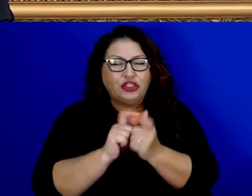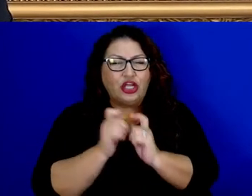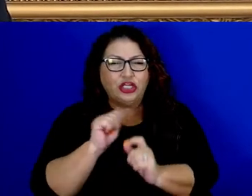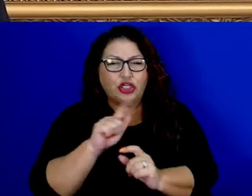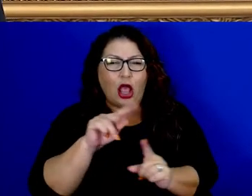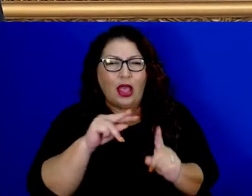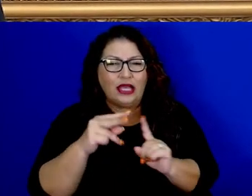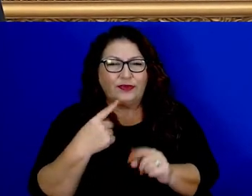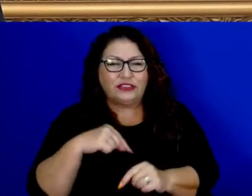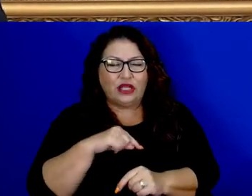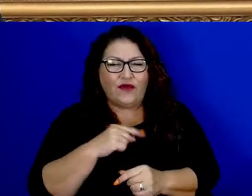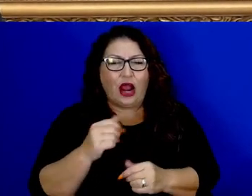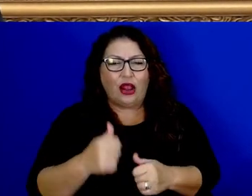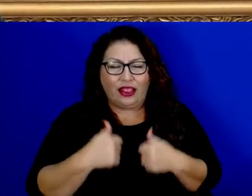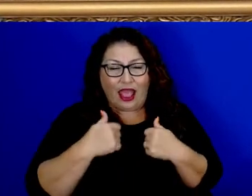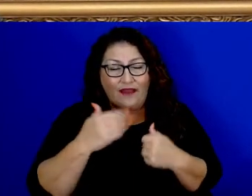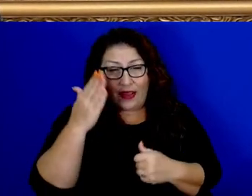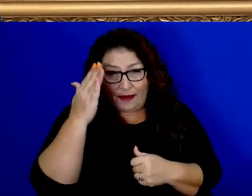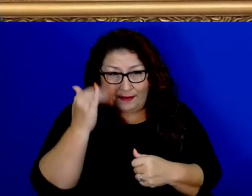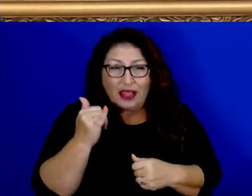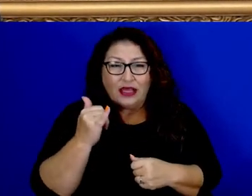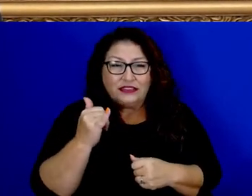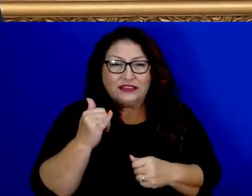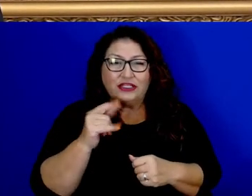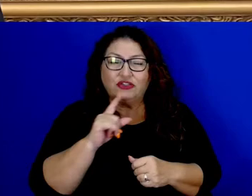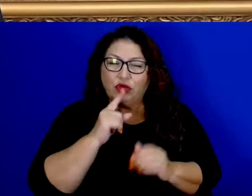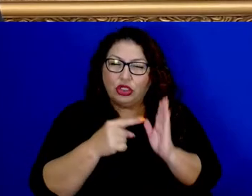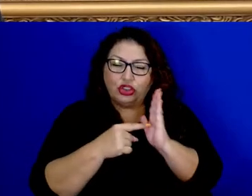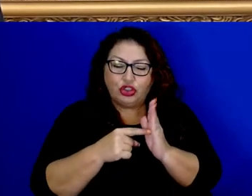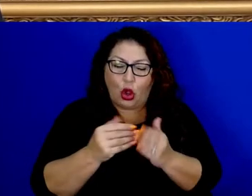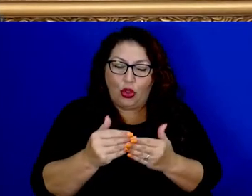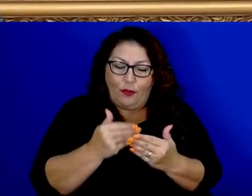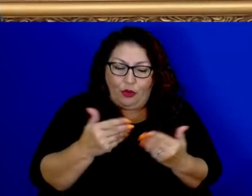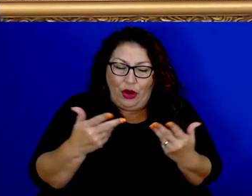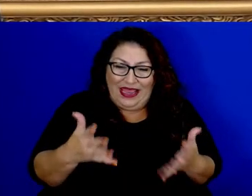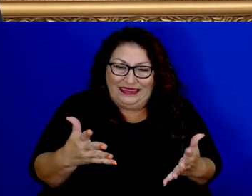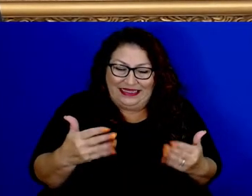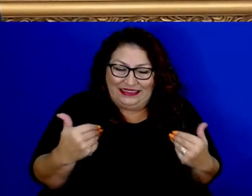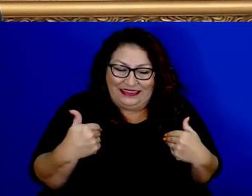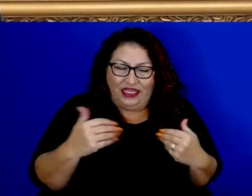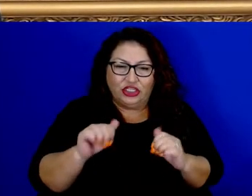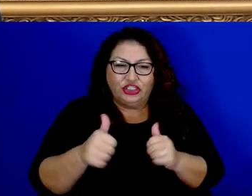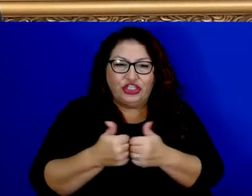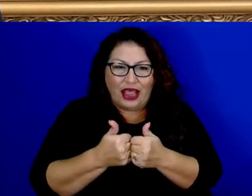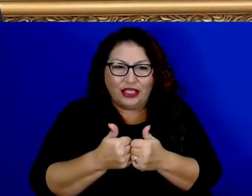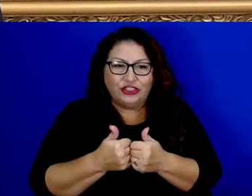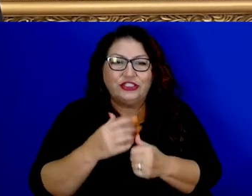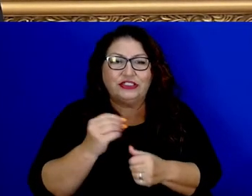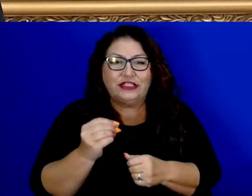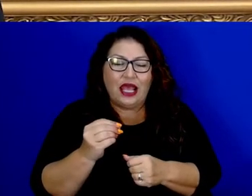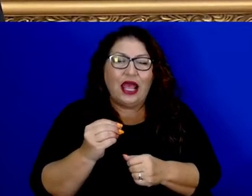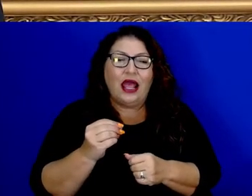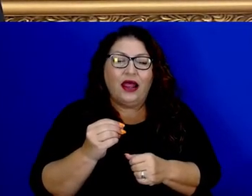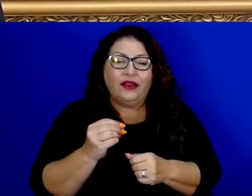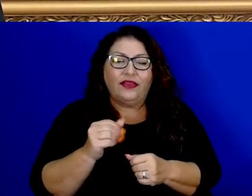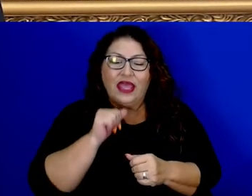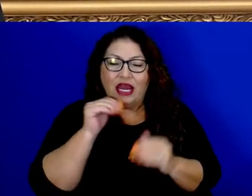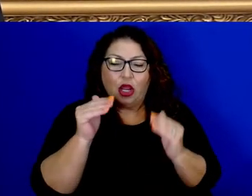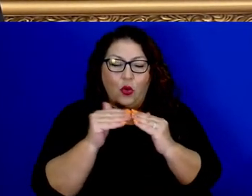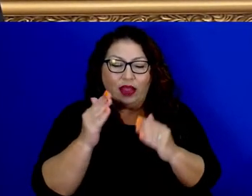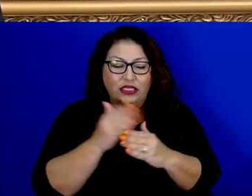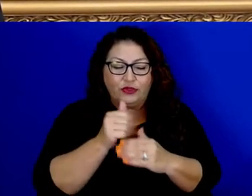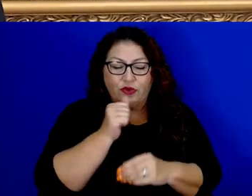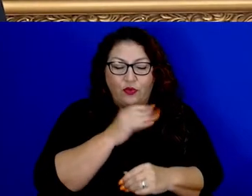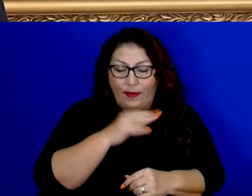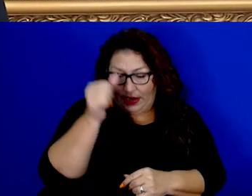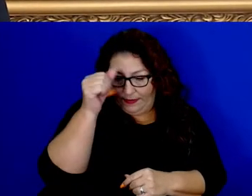has highlighted the pre-existing challenges and deepened the inequalities between women and men in almost